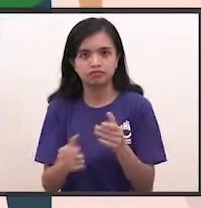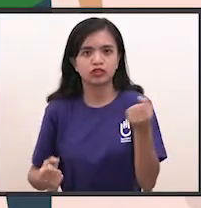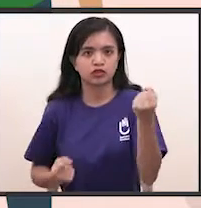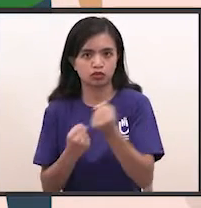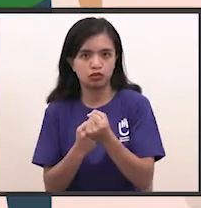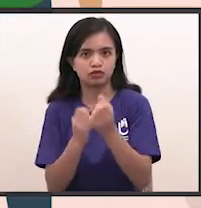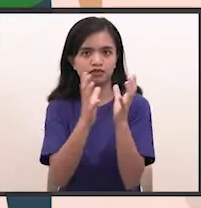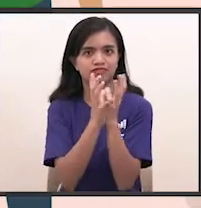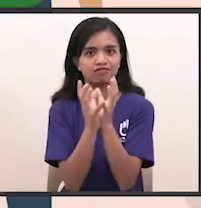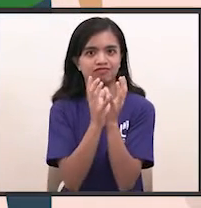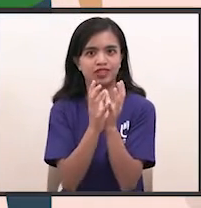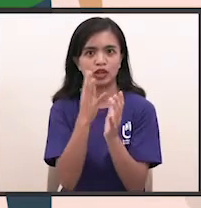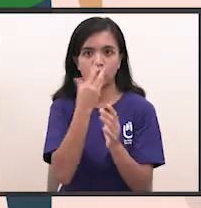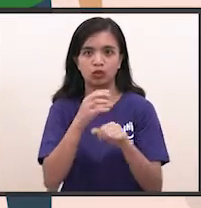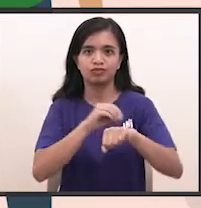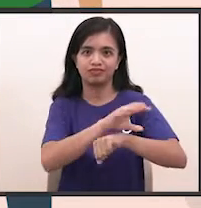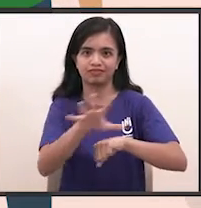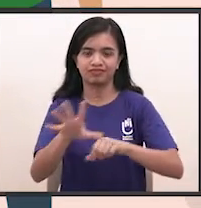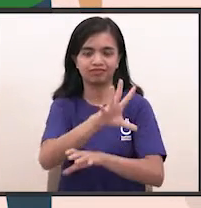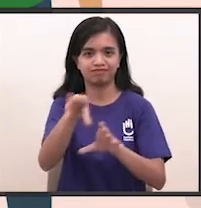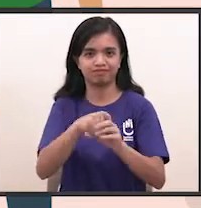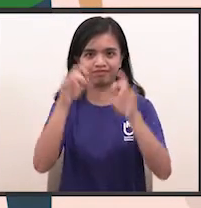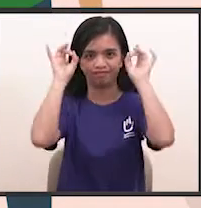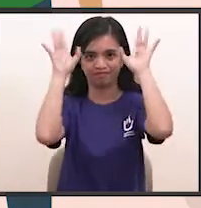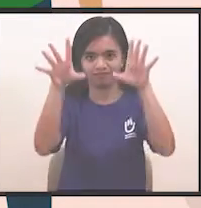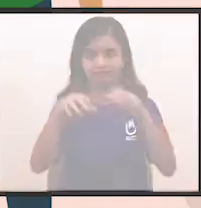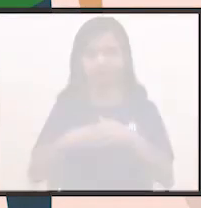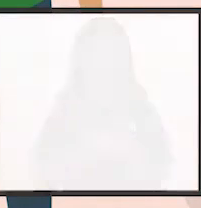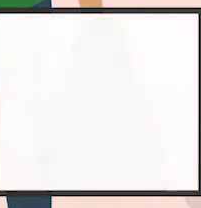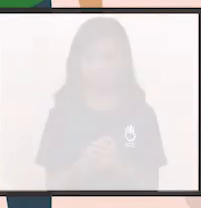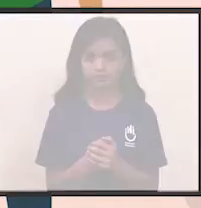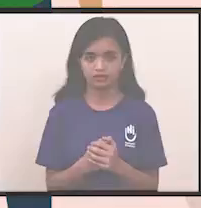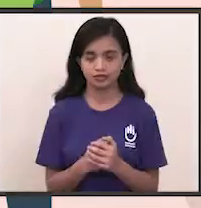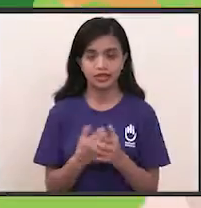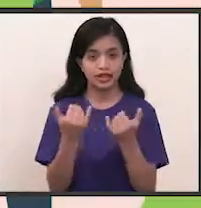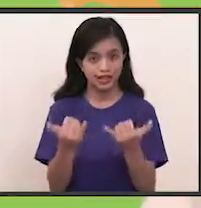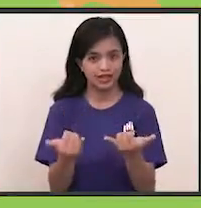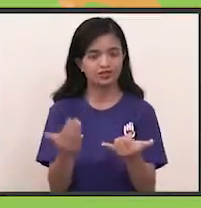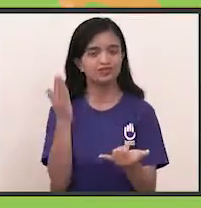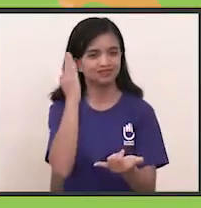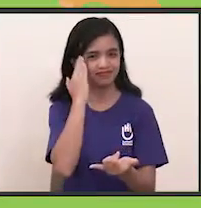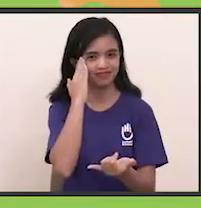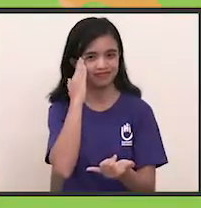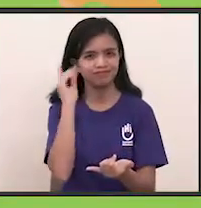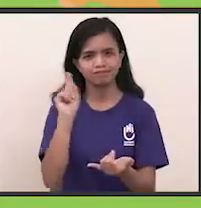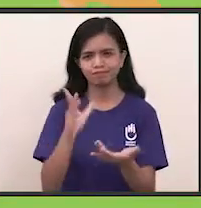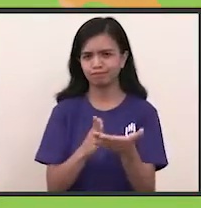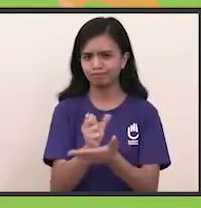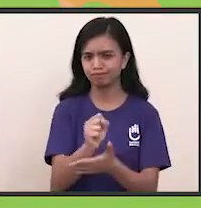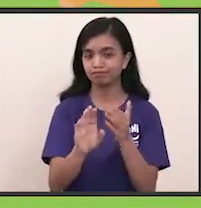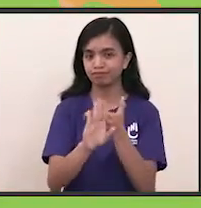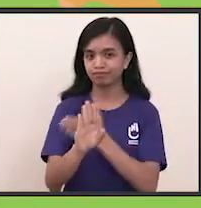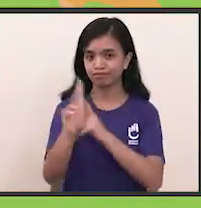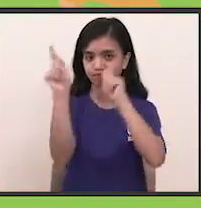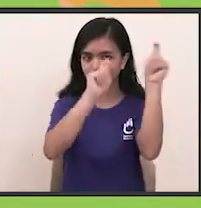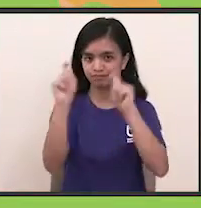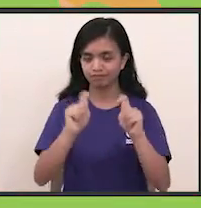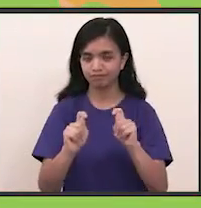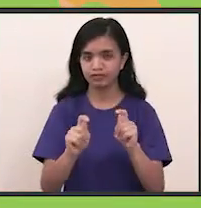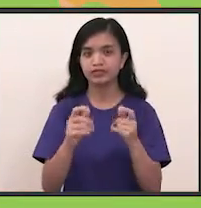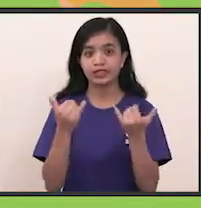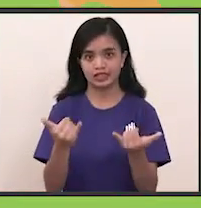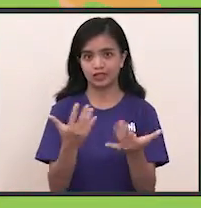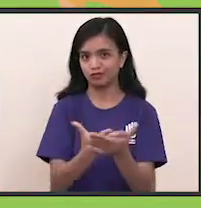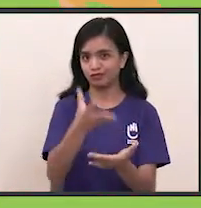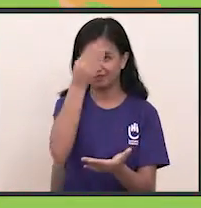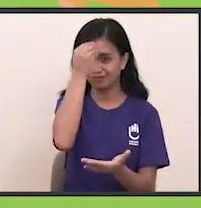communities likely to be affected by hazards. Now that you know your rights before a disaster,